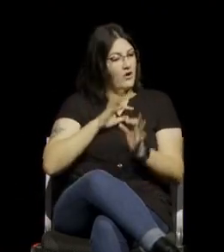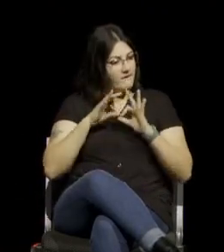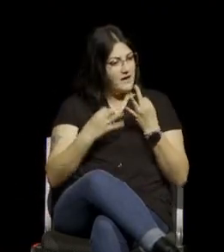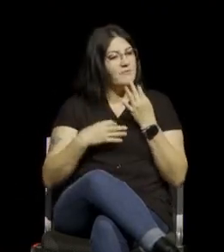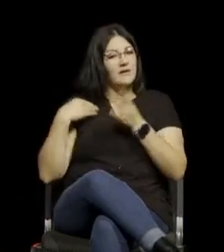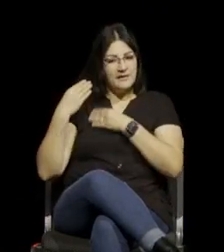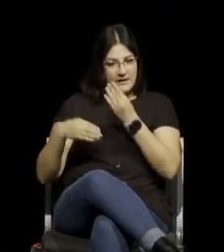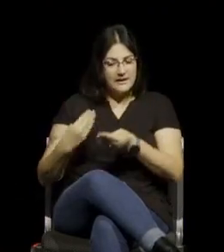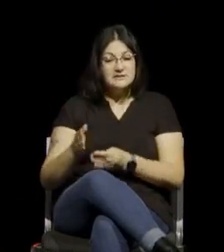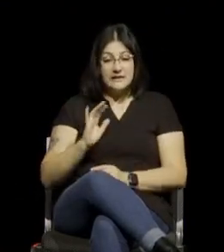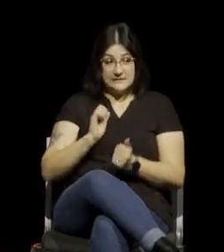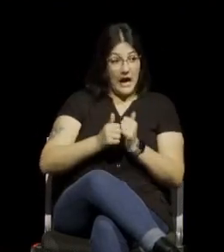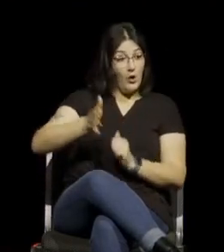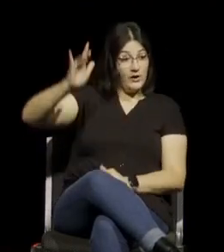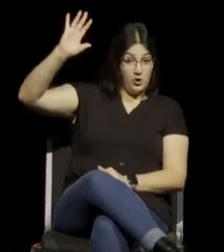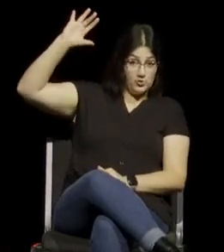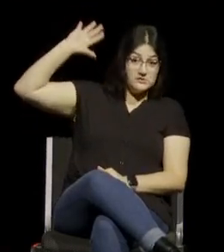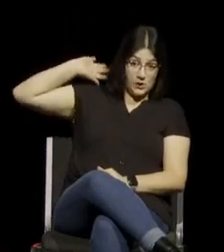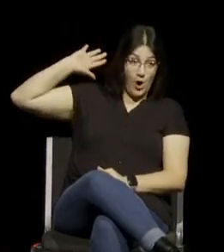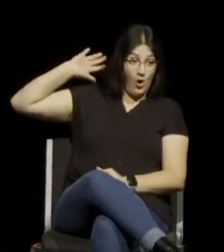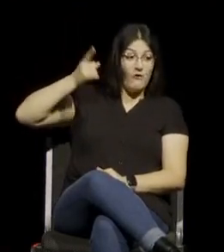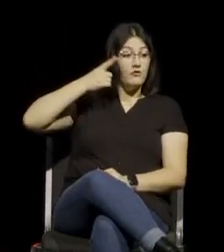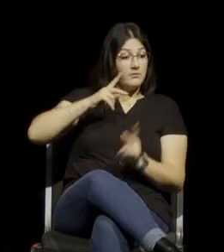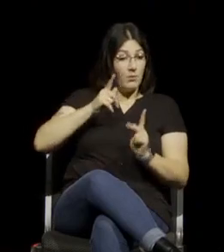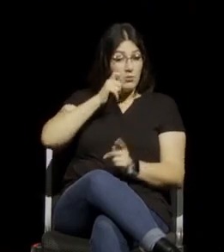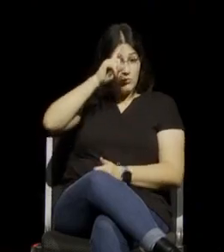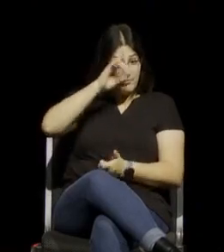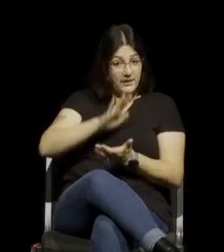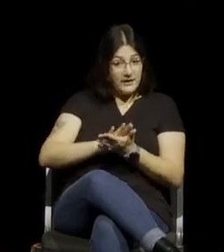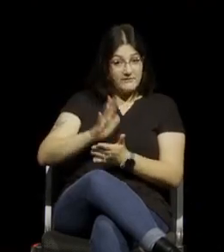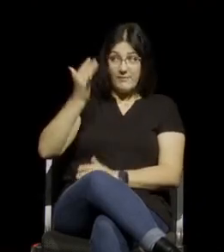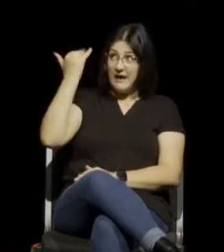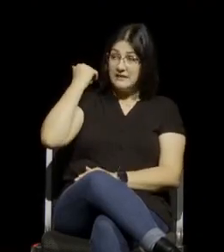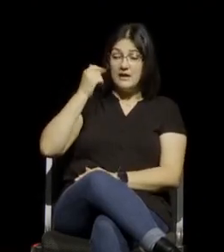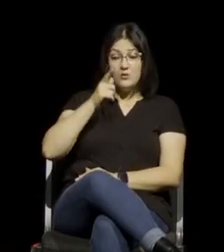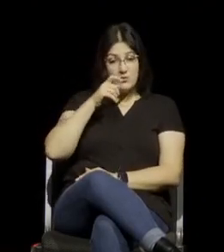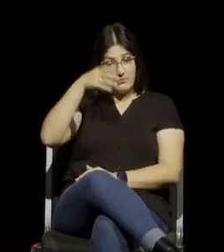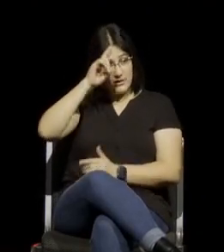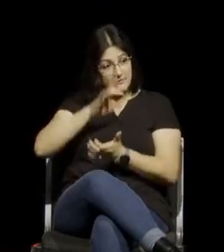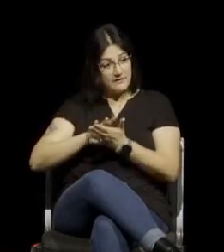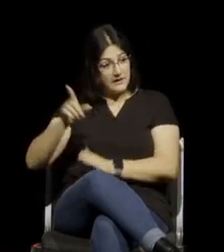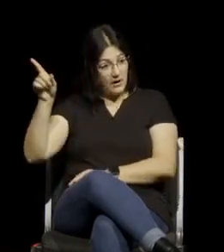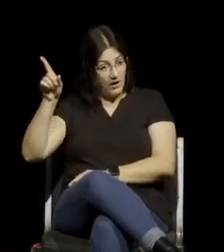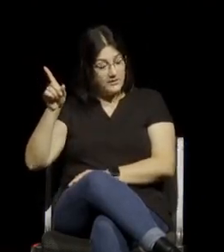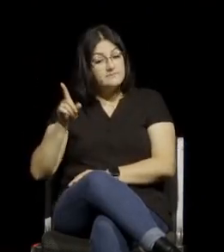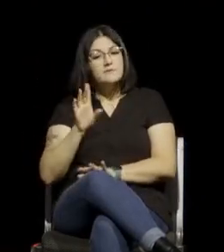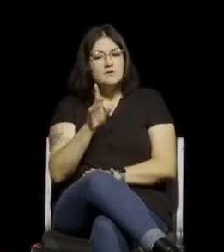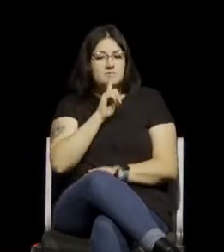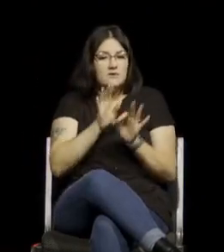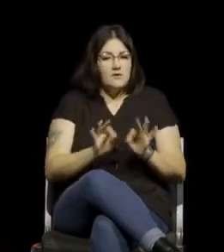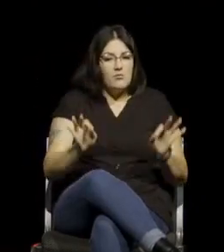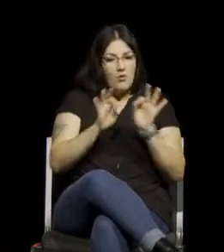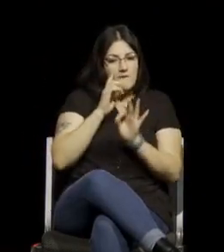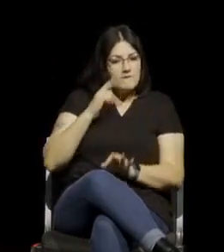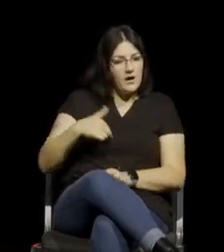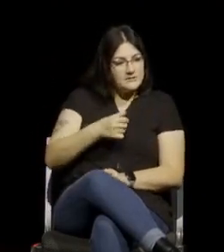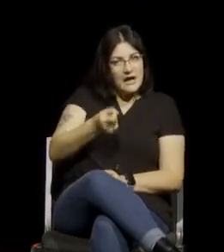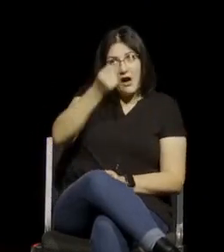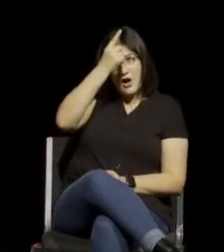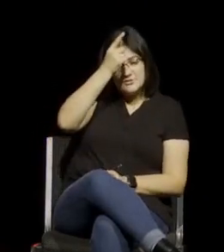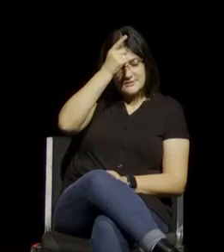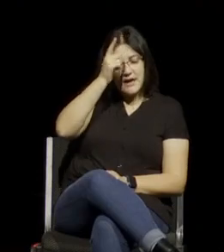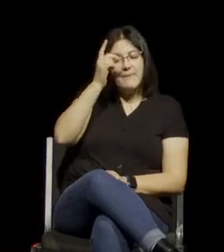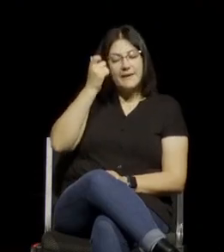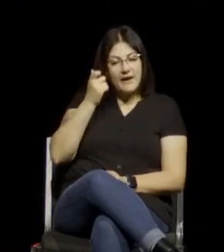family lineage. That's how it used to go for the believers, the people who believed in God. And so it's important for us to grasp that because that's